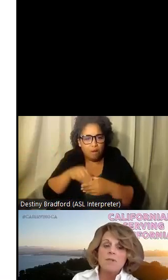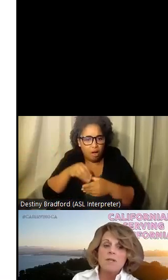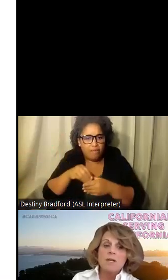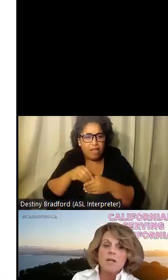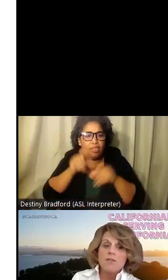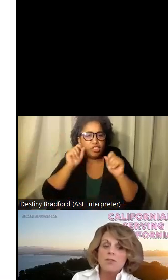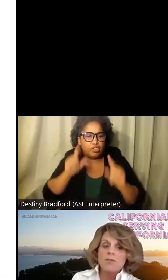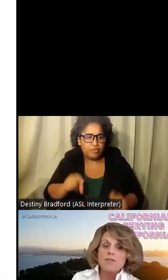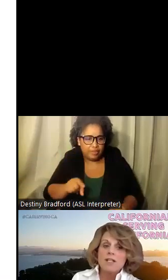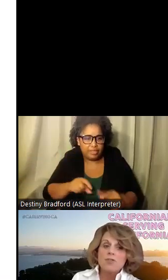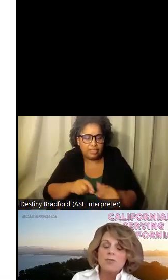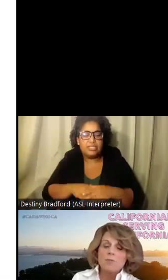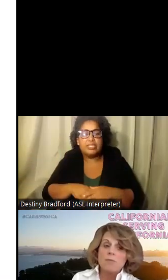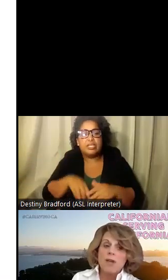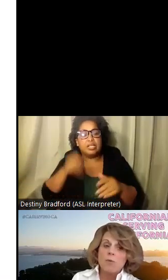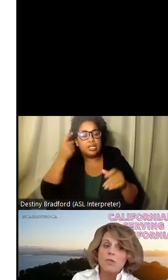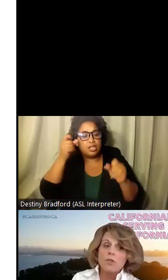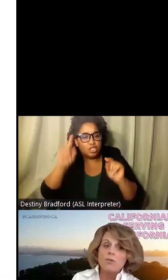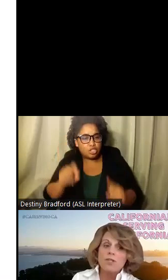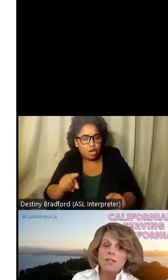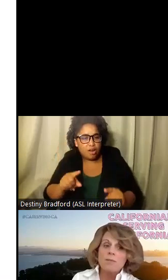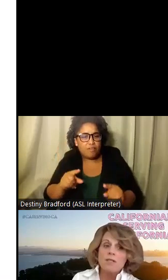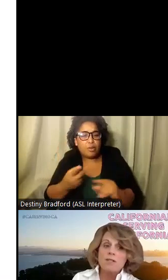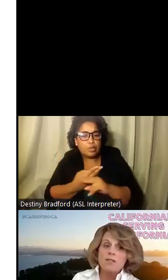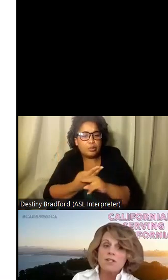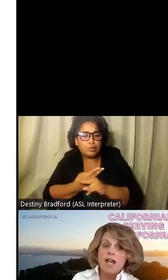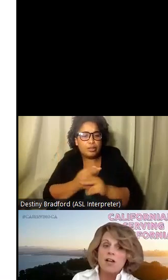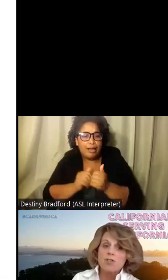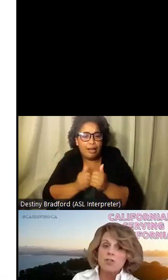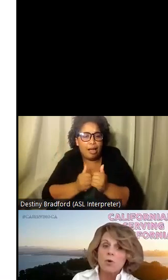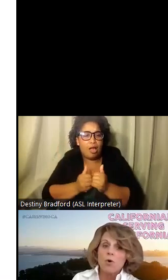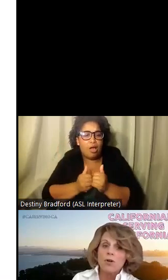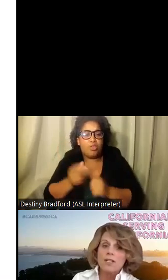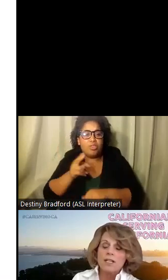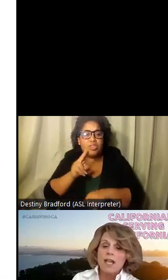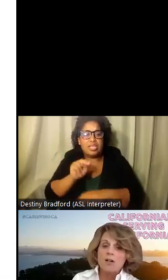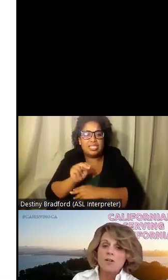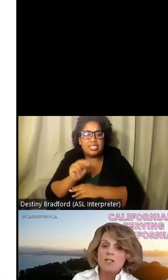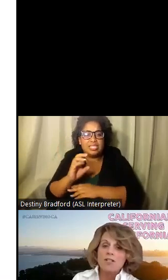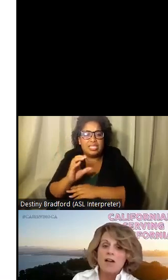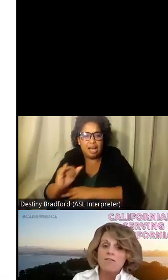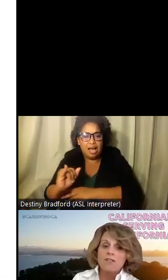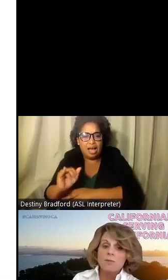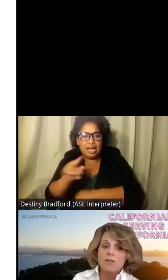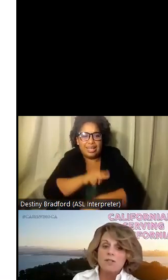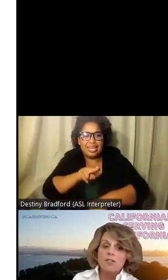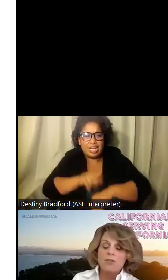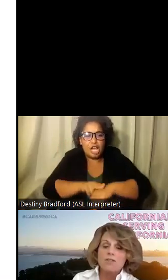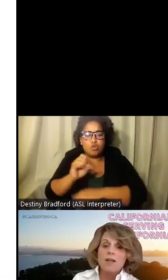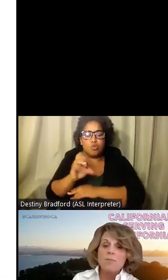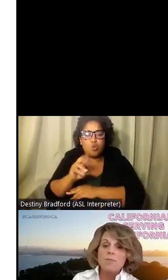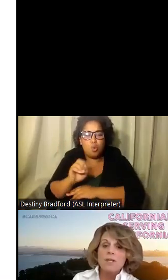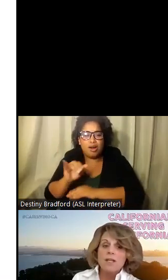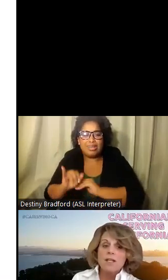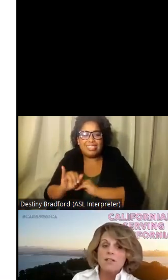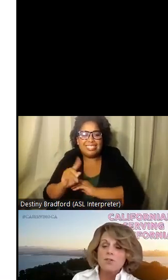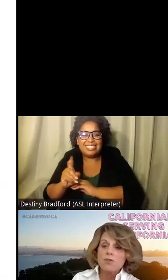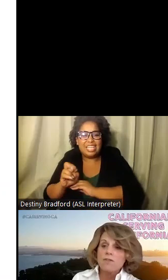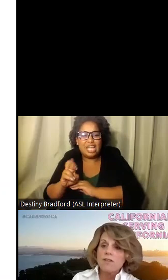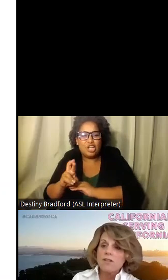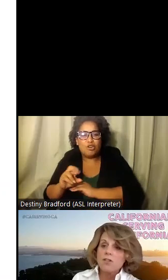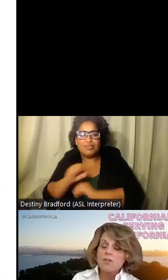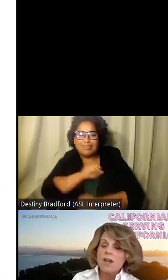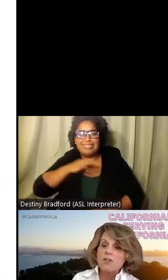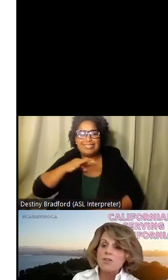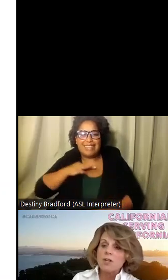survey. The survey instrument that we're using is the National Core Indicator Staff Stability Survey. It's a